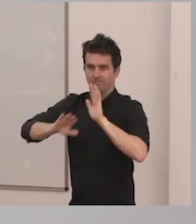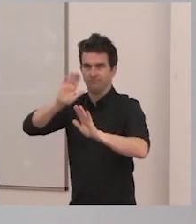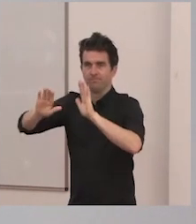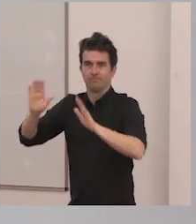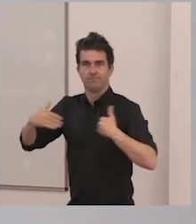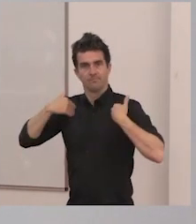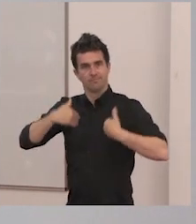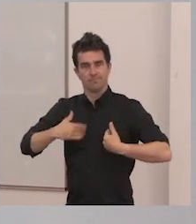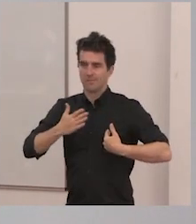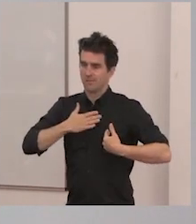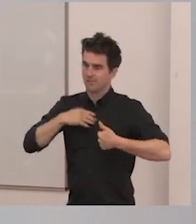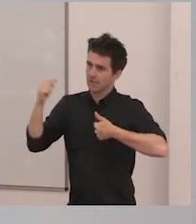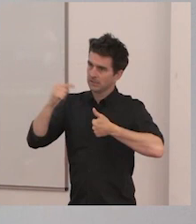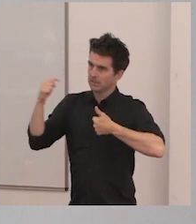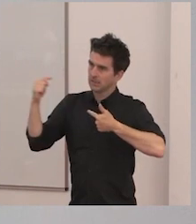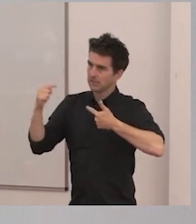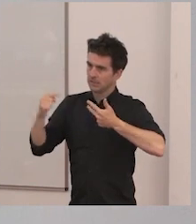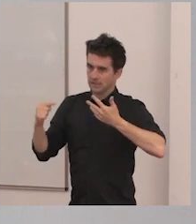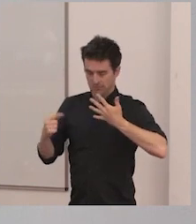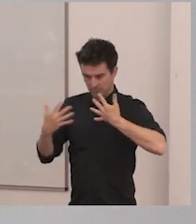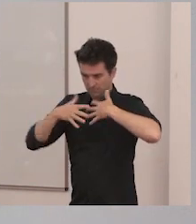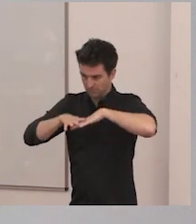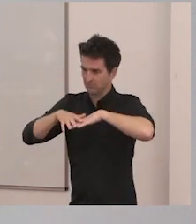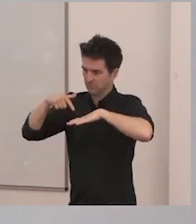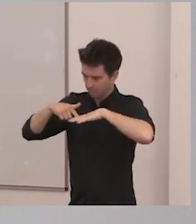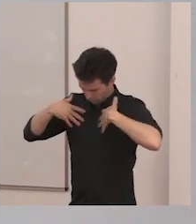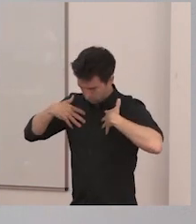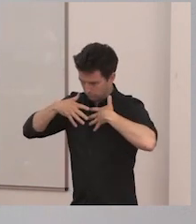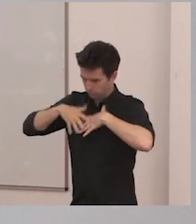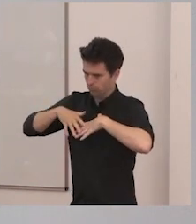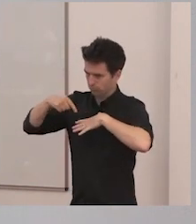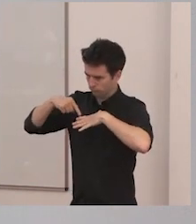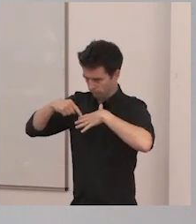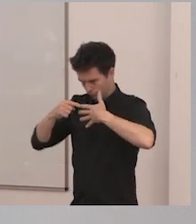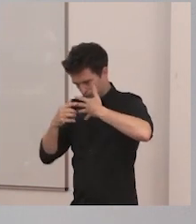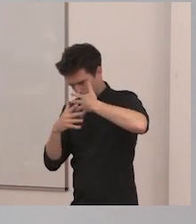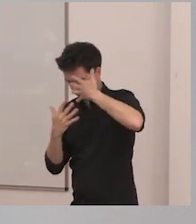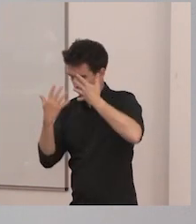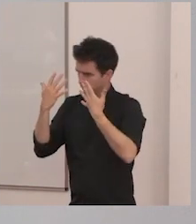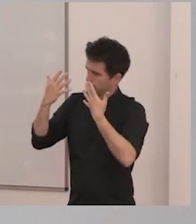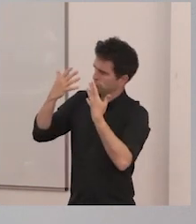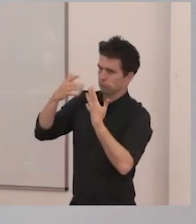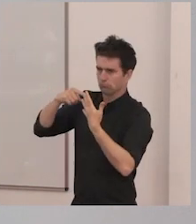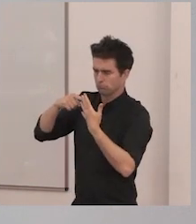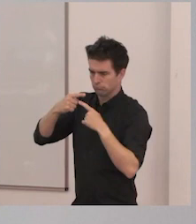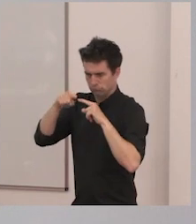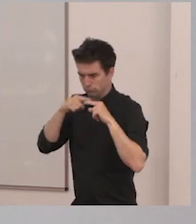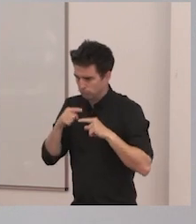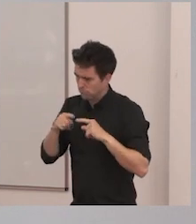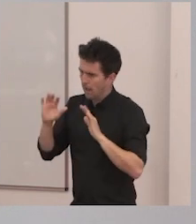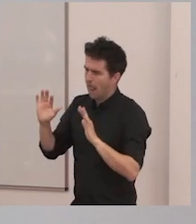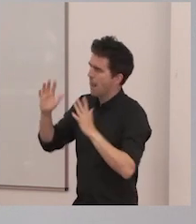inseparable. It acknowledges that people with disability do not